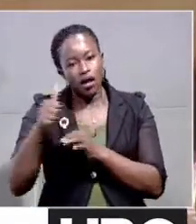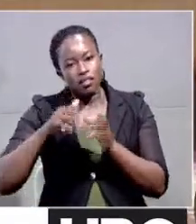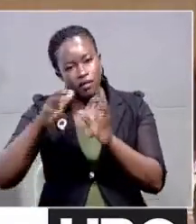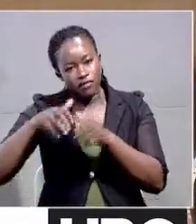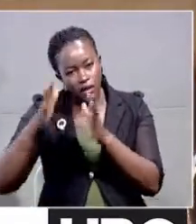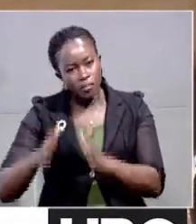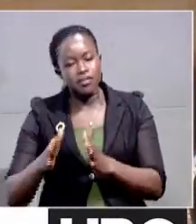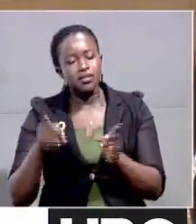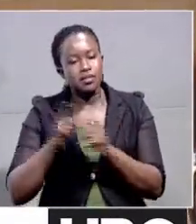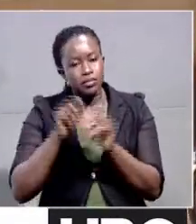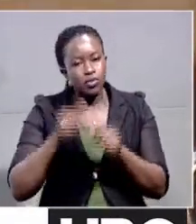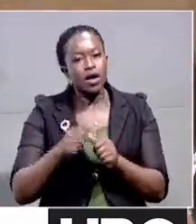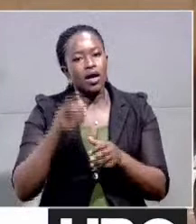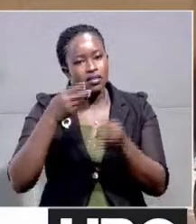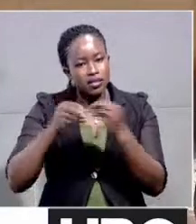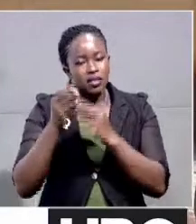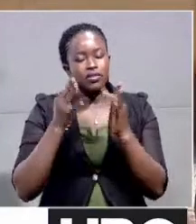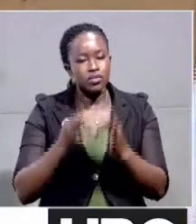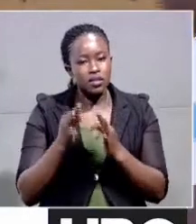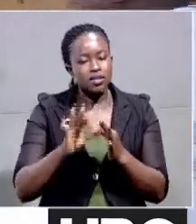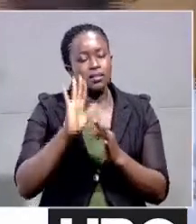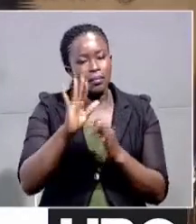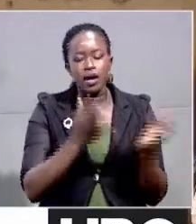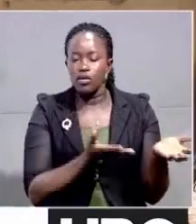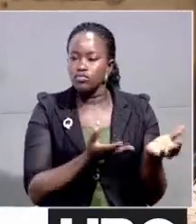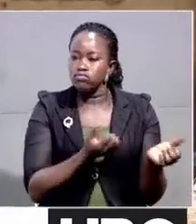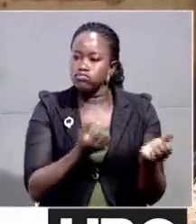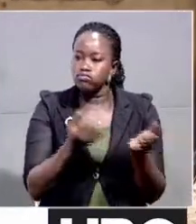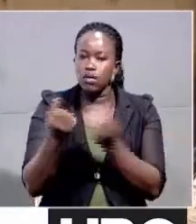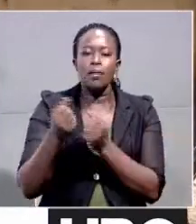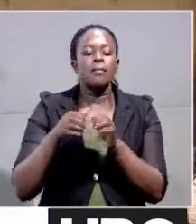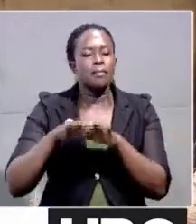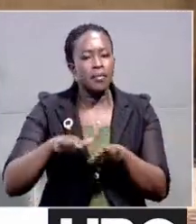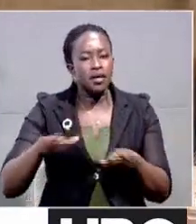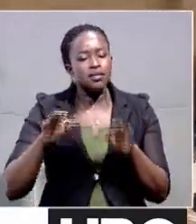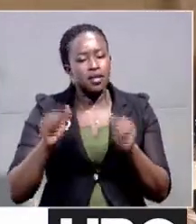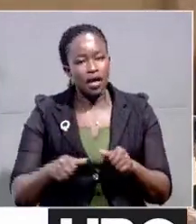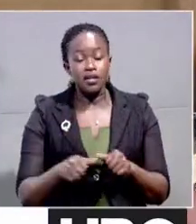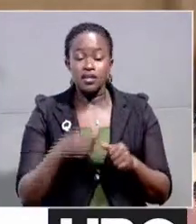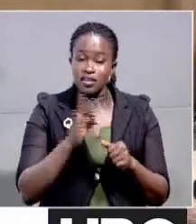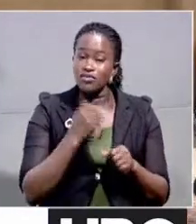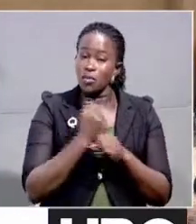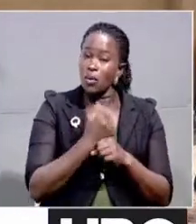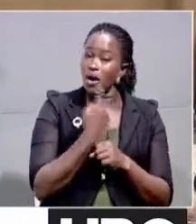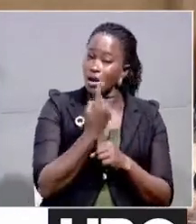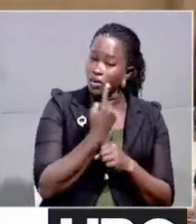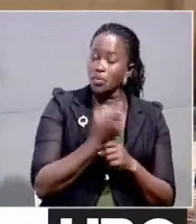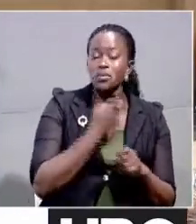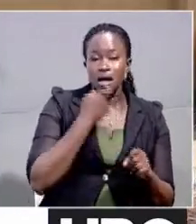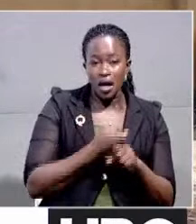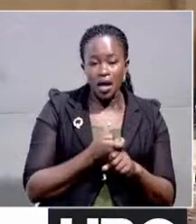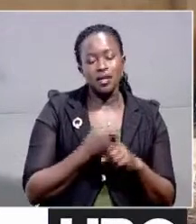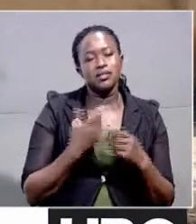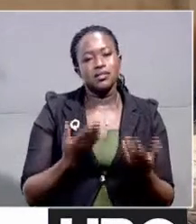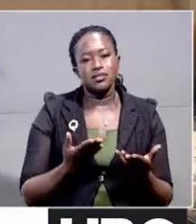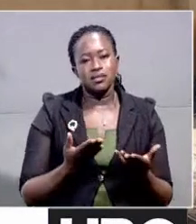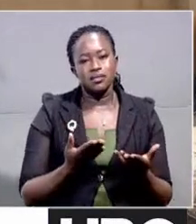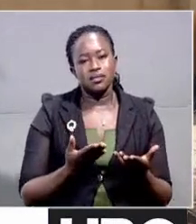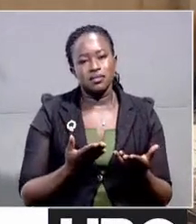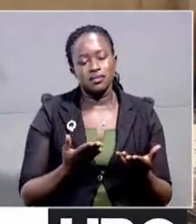mkatari. Kwengo mwini nisechi nomu, oizo kutawa nabute, kubangu ino kubangu nimi, oino kulaba mana abalonde